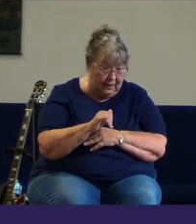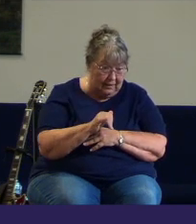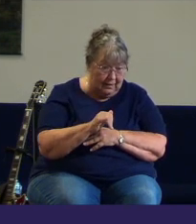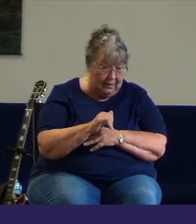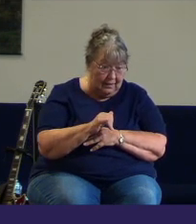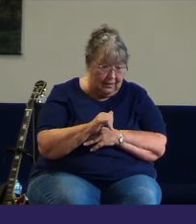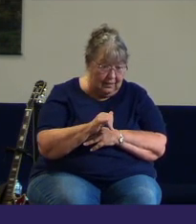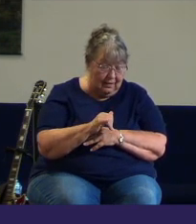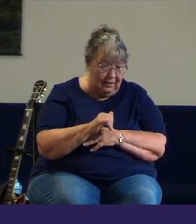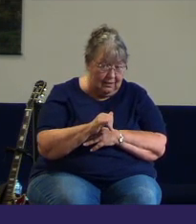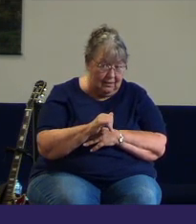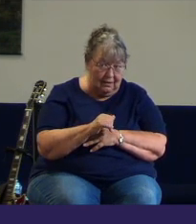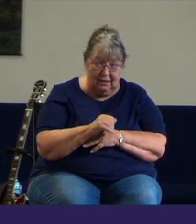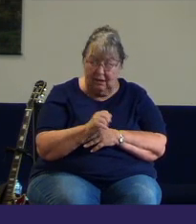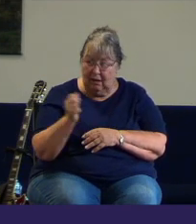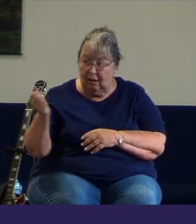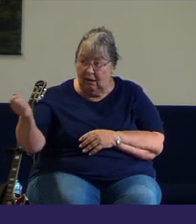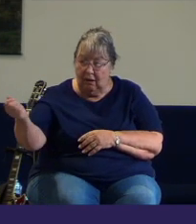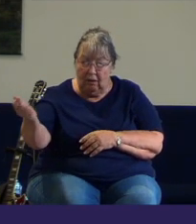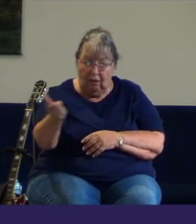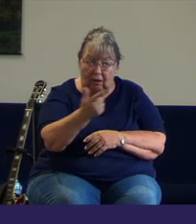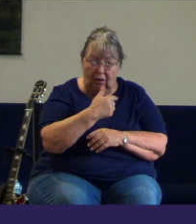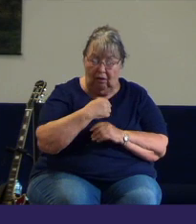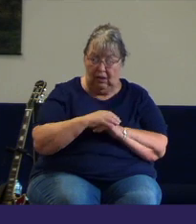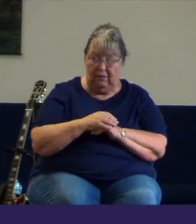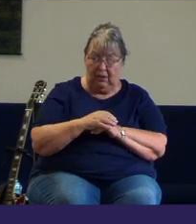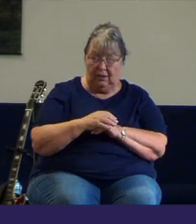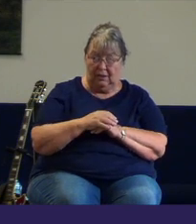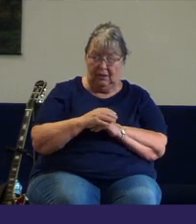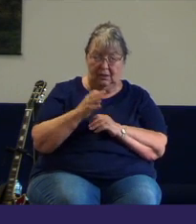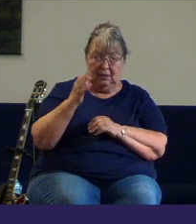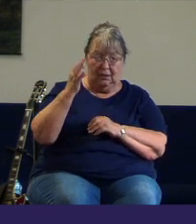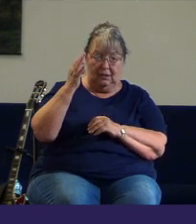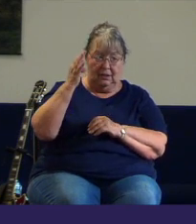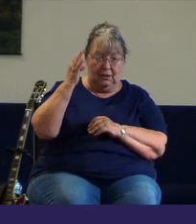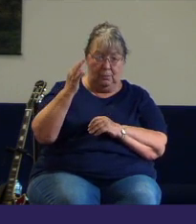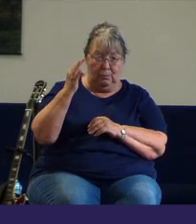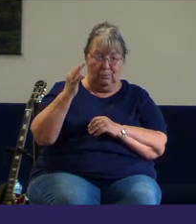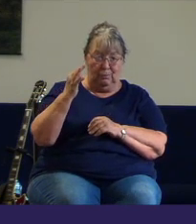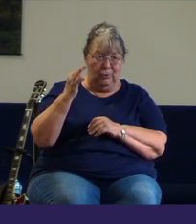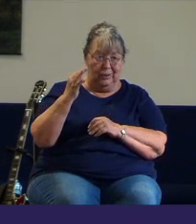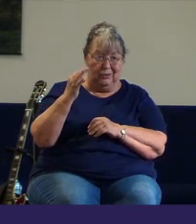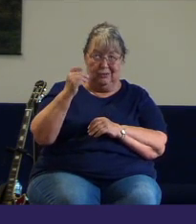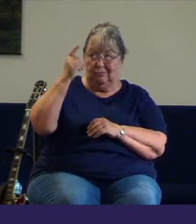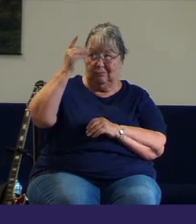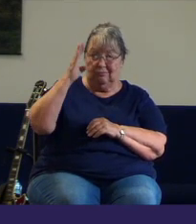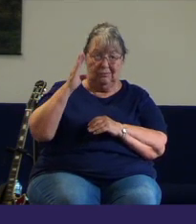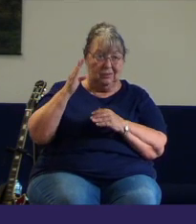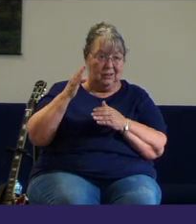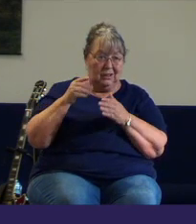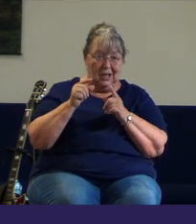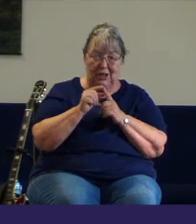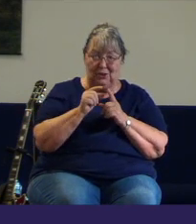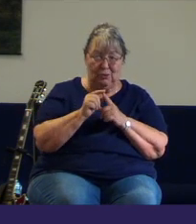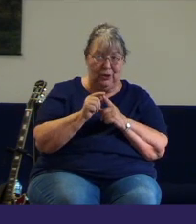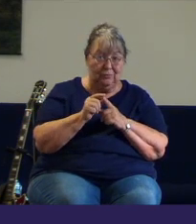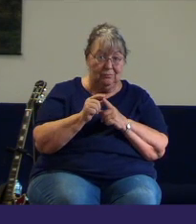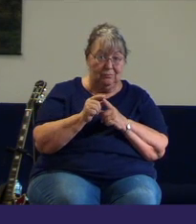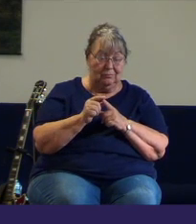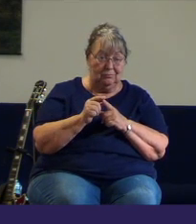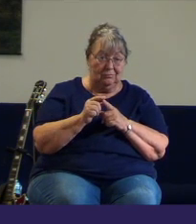we all of us are preaching God's word in one way or another. See, you